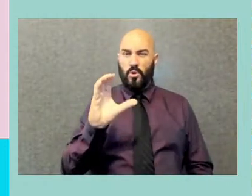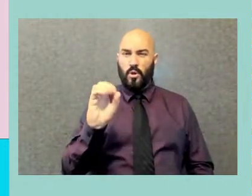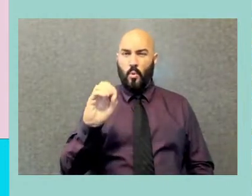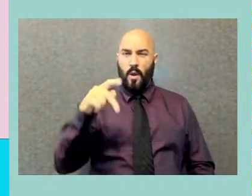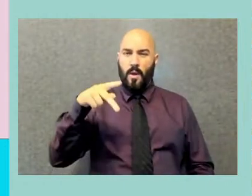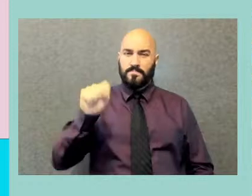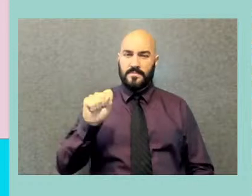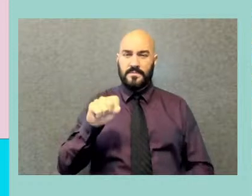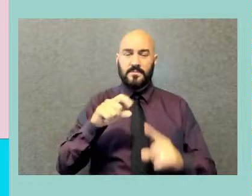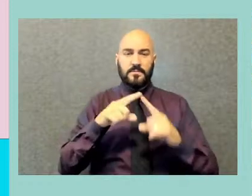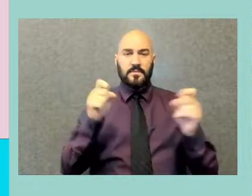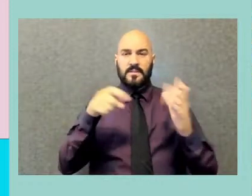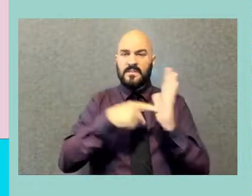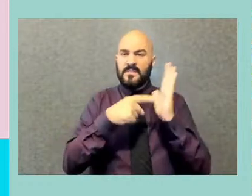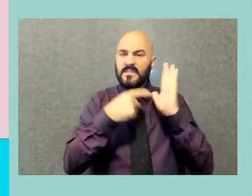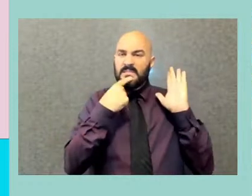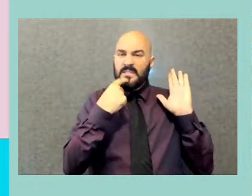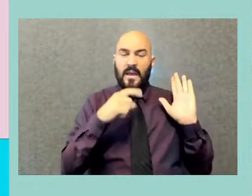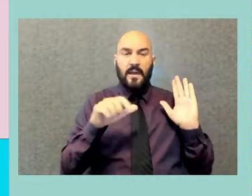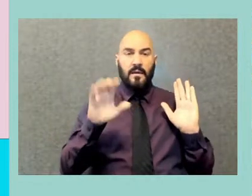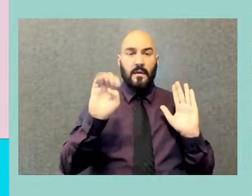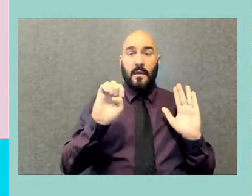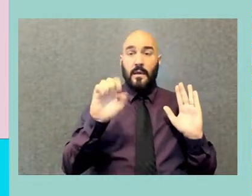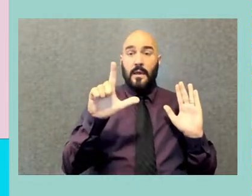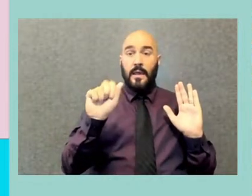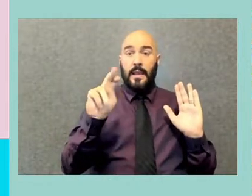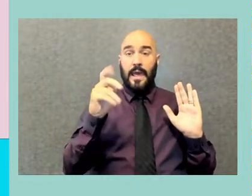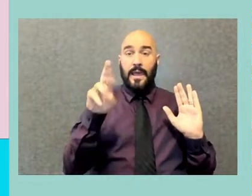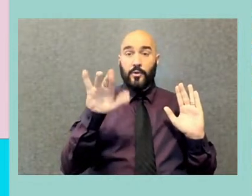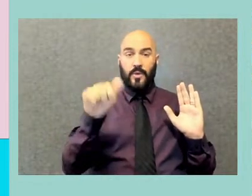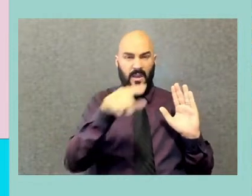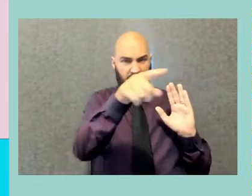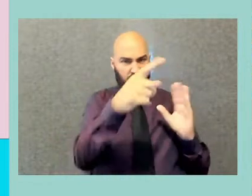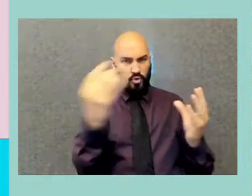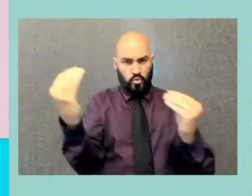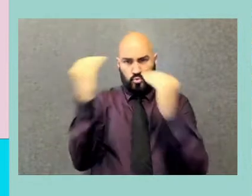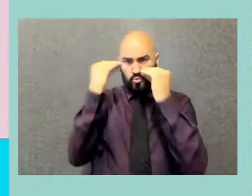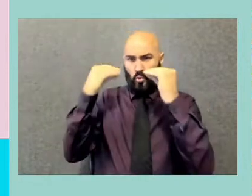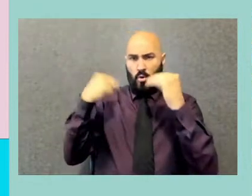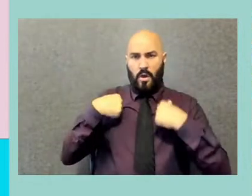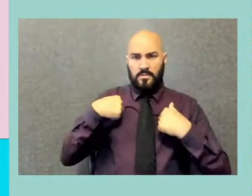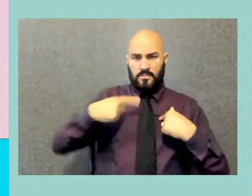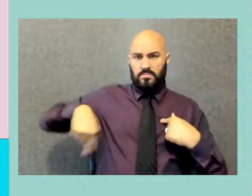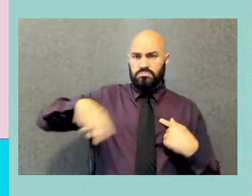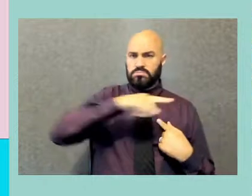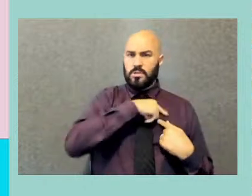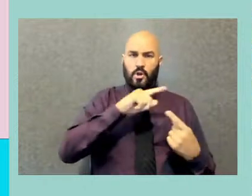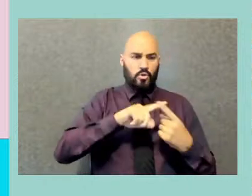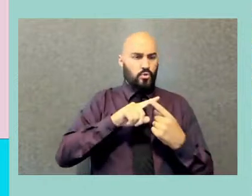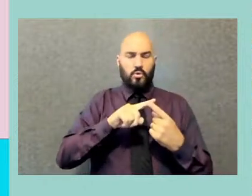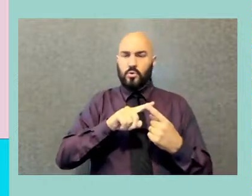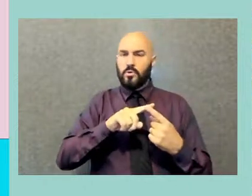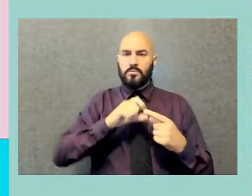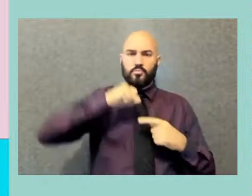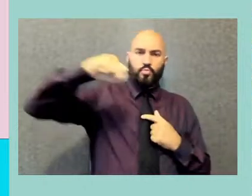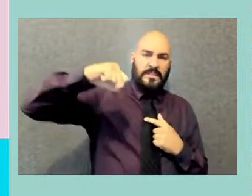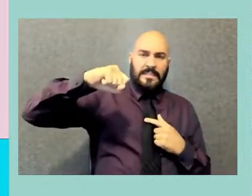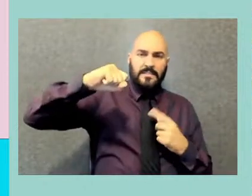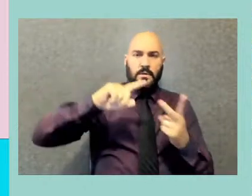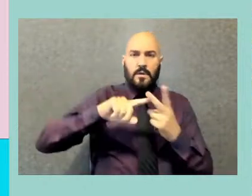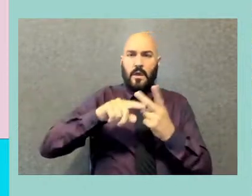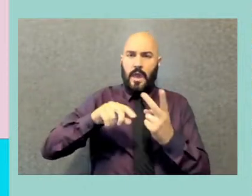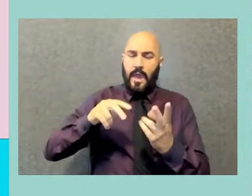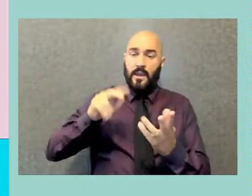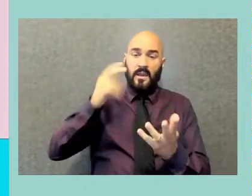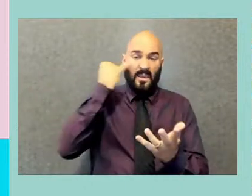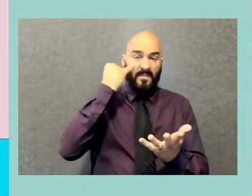Alandria taught us to resist, to be resilient and to be restored while also reimagining a world